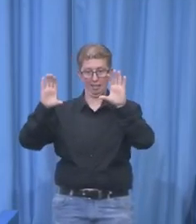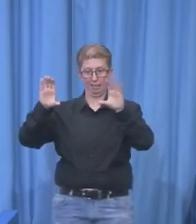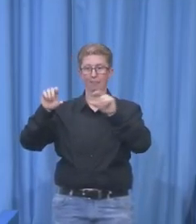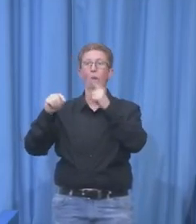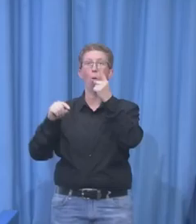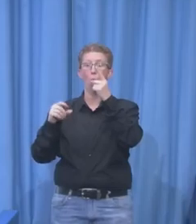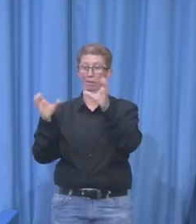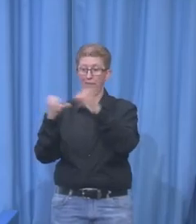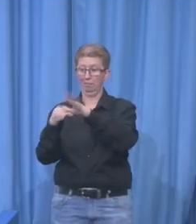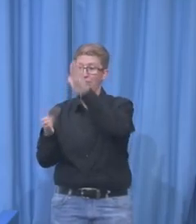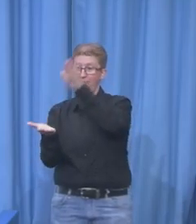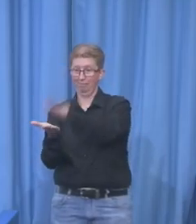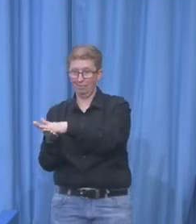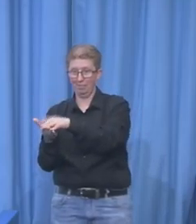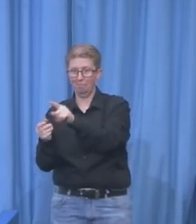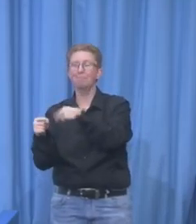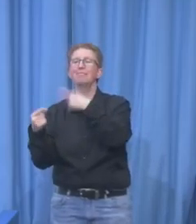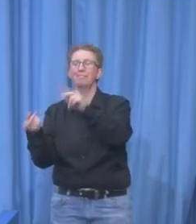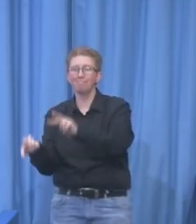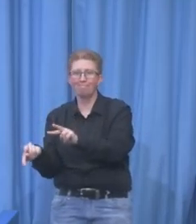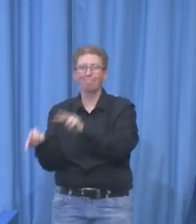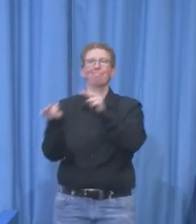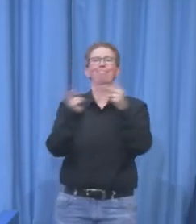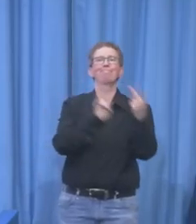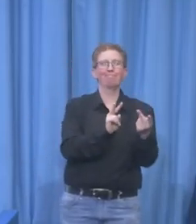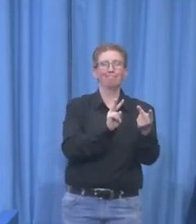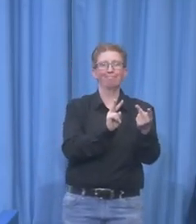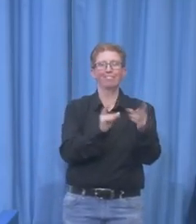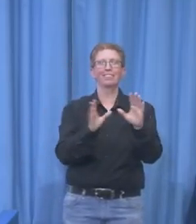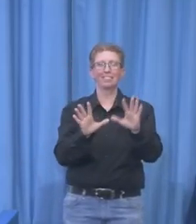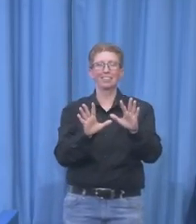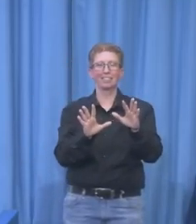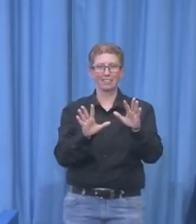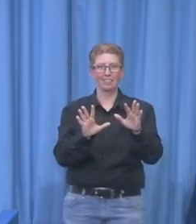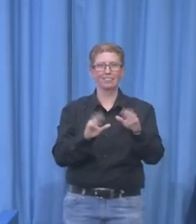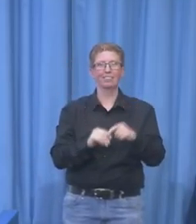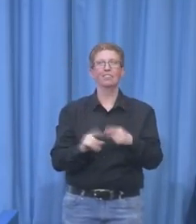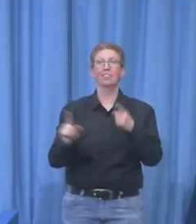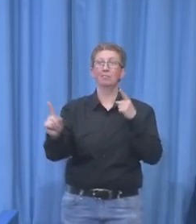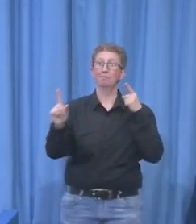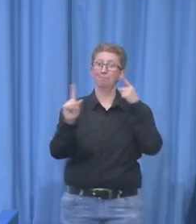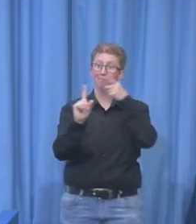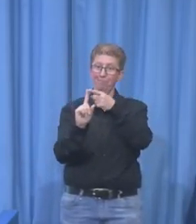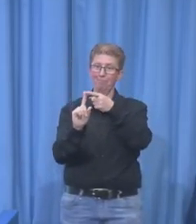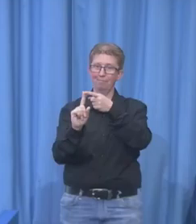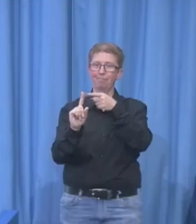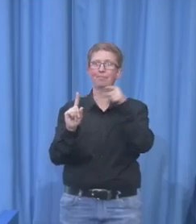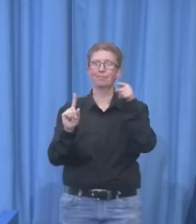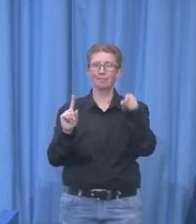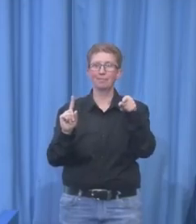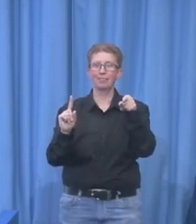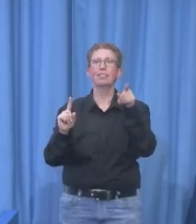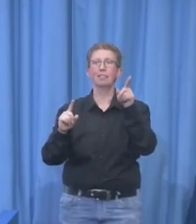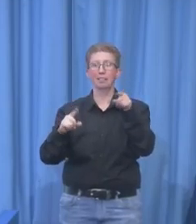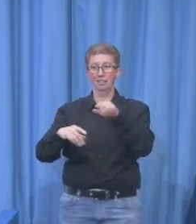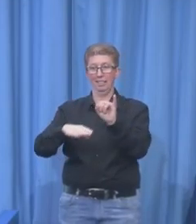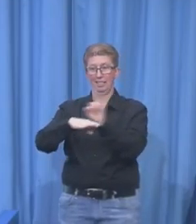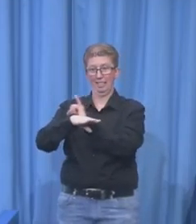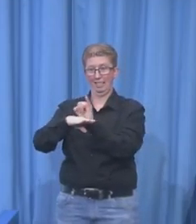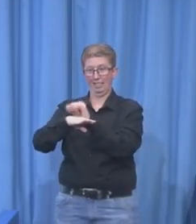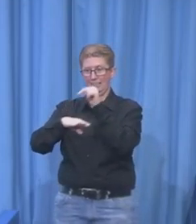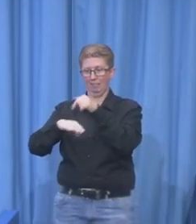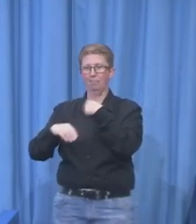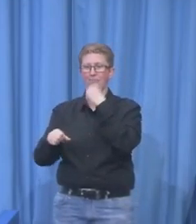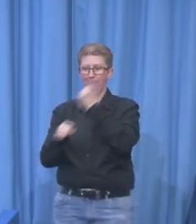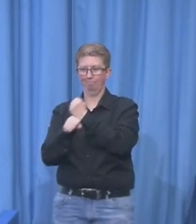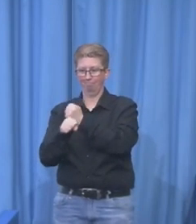transferable skills and to keep advancing skills. So as long as somebody is continuing to learn,